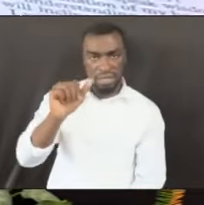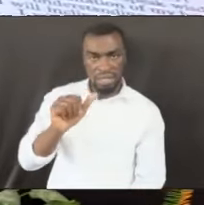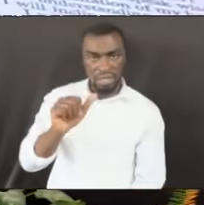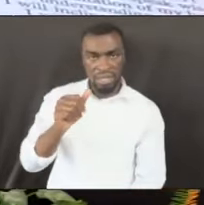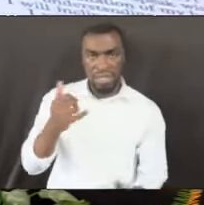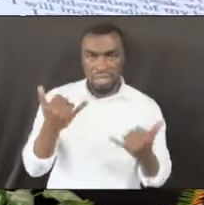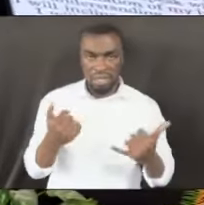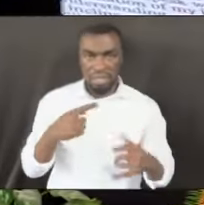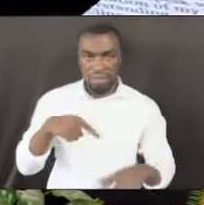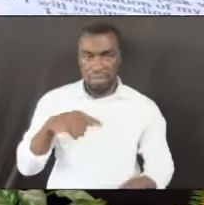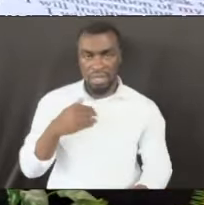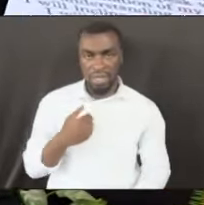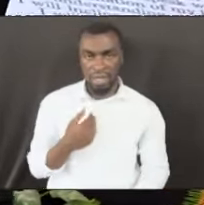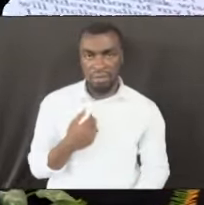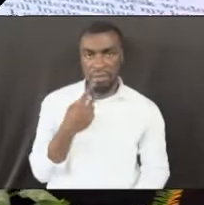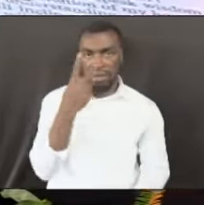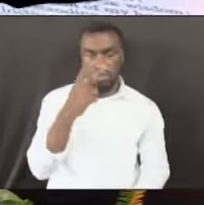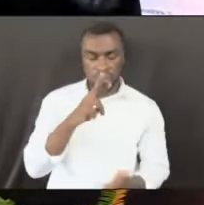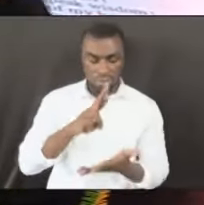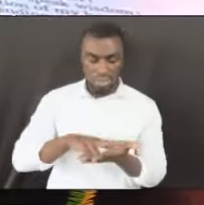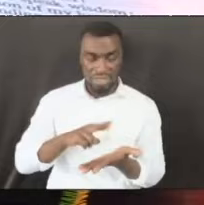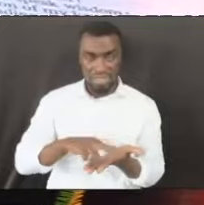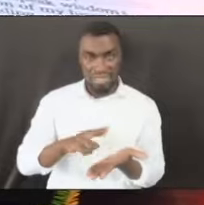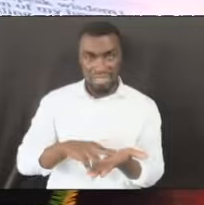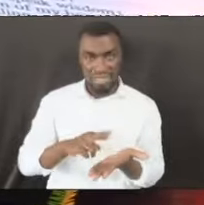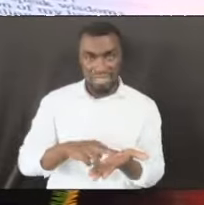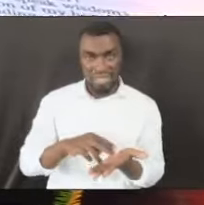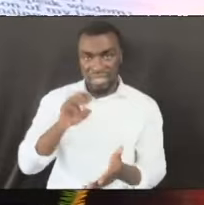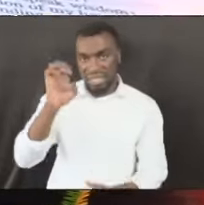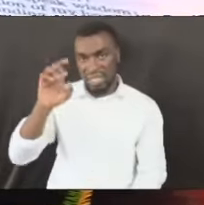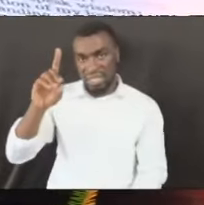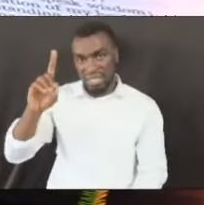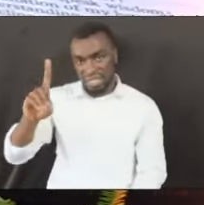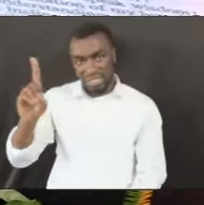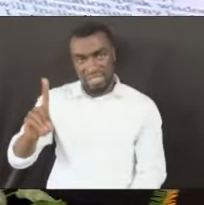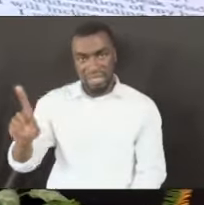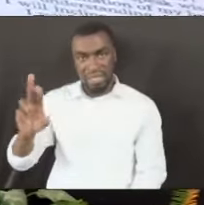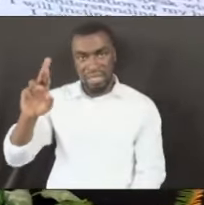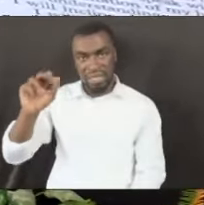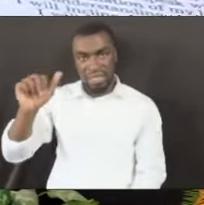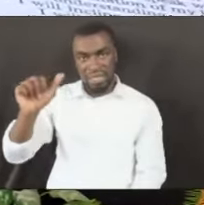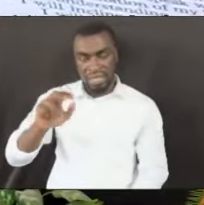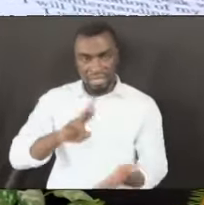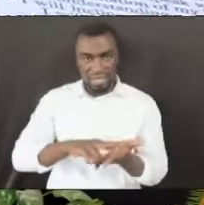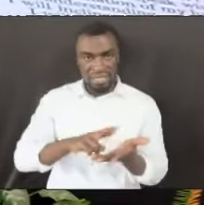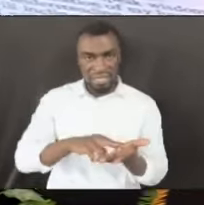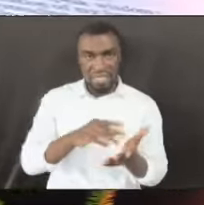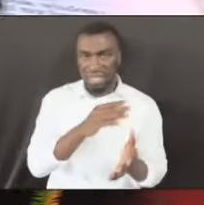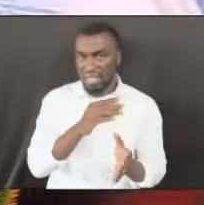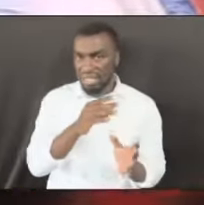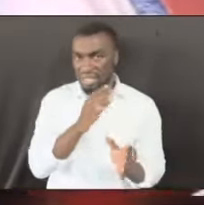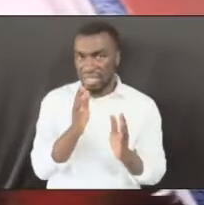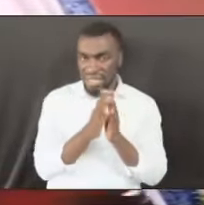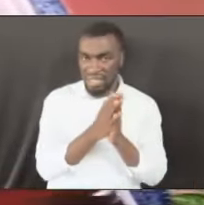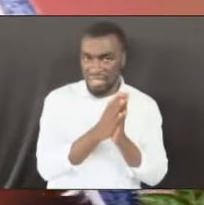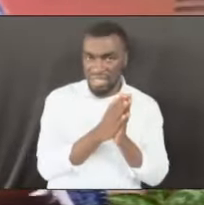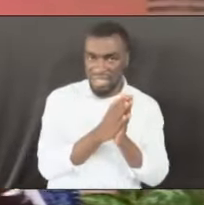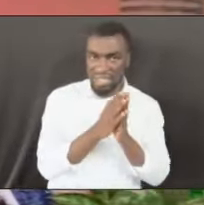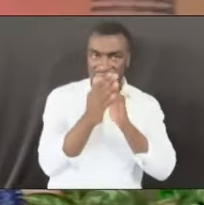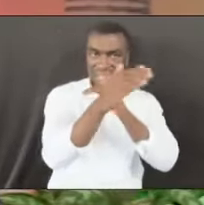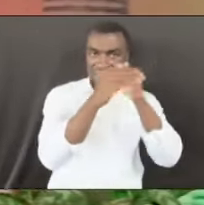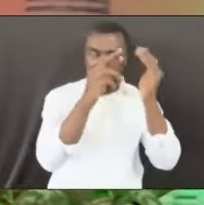registers. Ezra's register, and we have Heaven's Register. In Heaven's